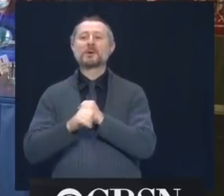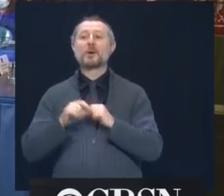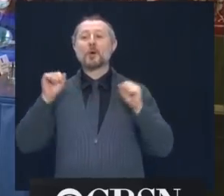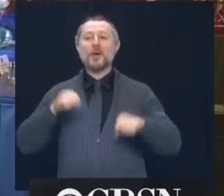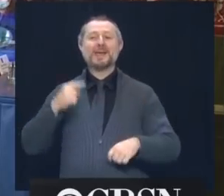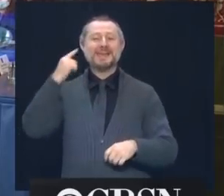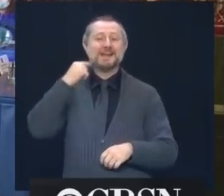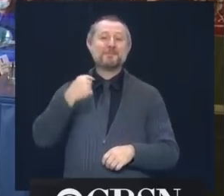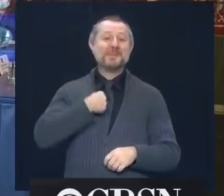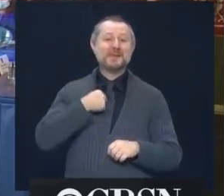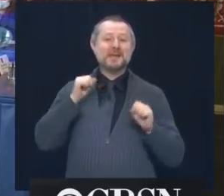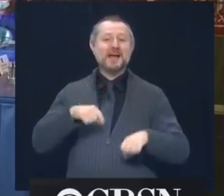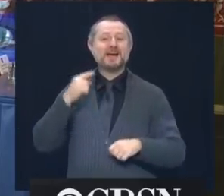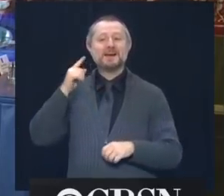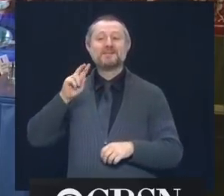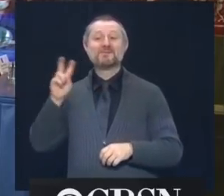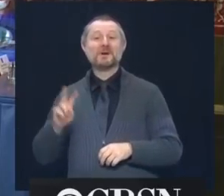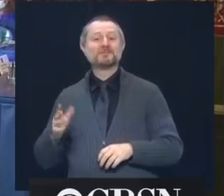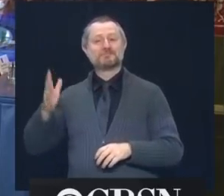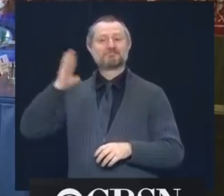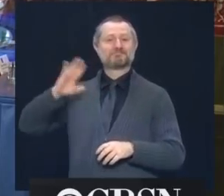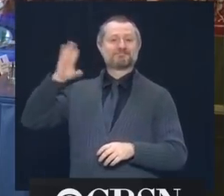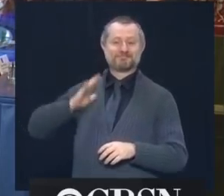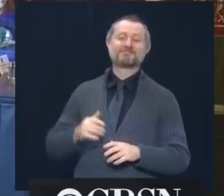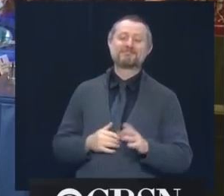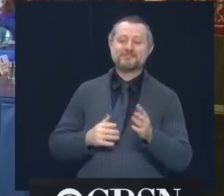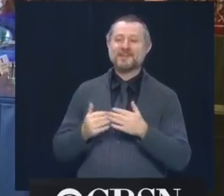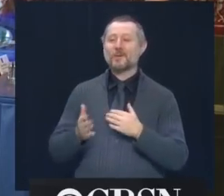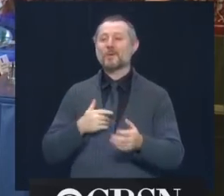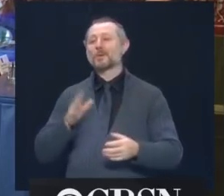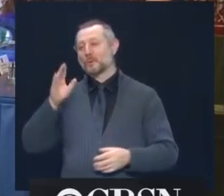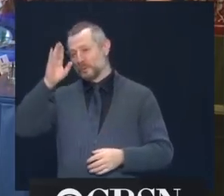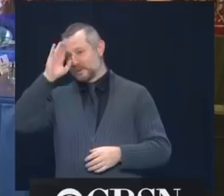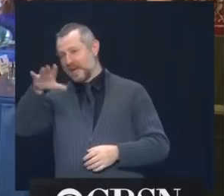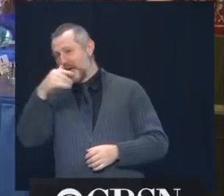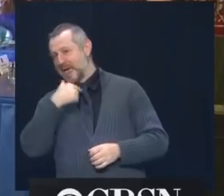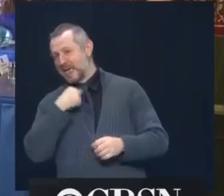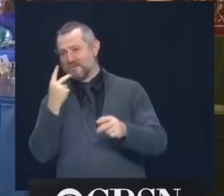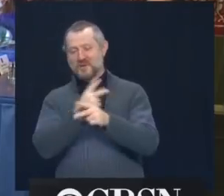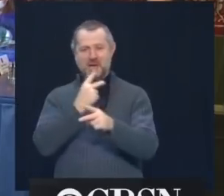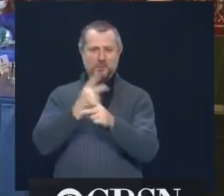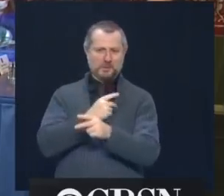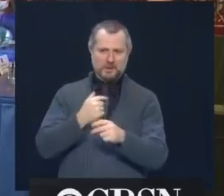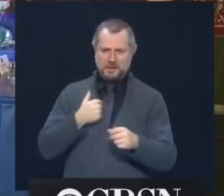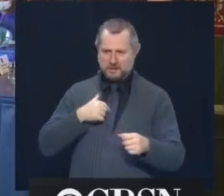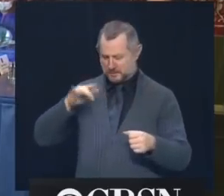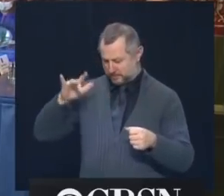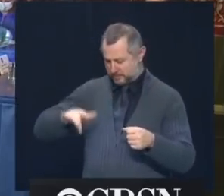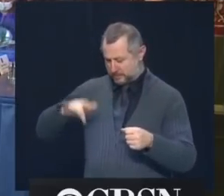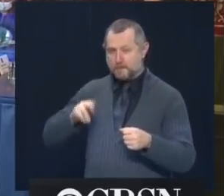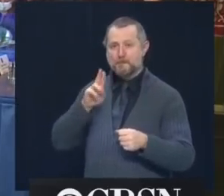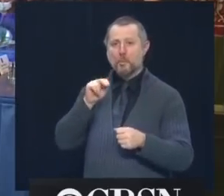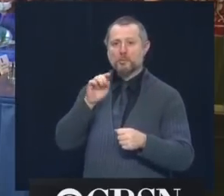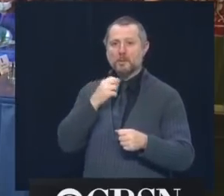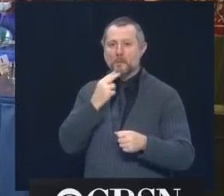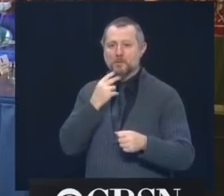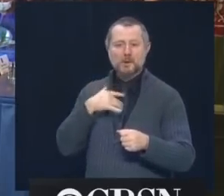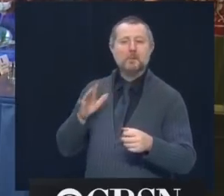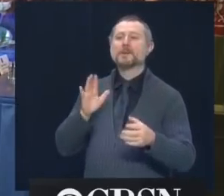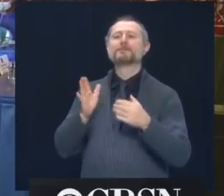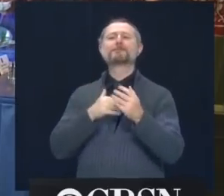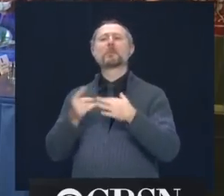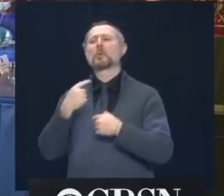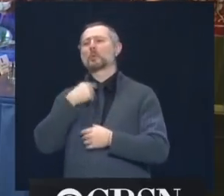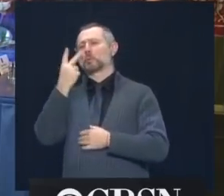now? It's hard. I had to figure out how to unmute. What can I tell you? So I have two questions. The first one has